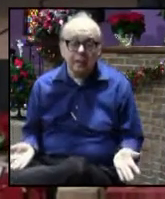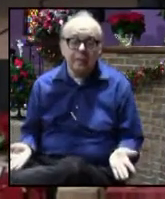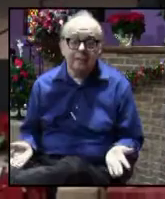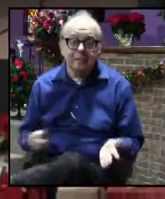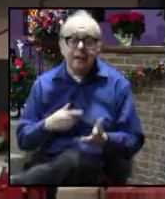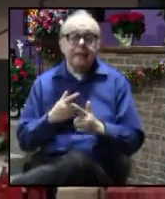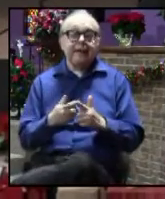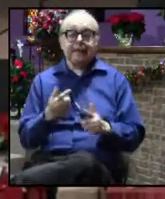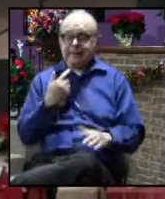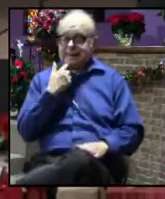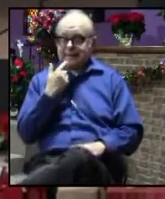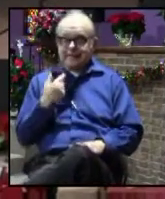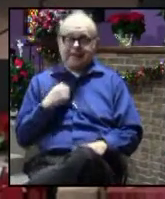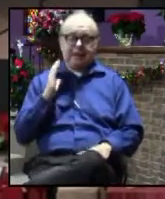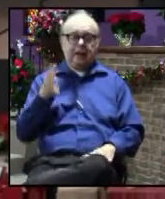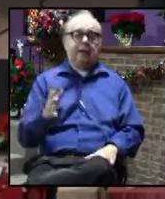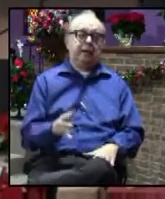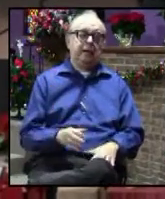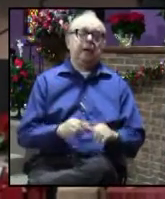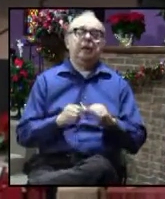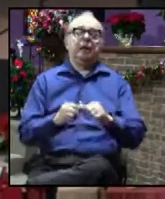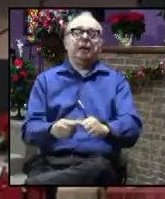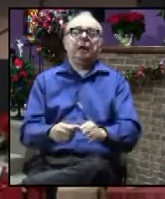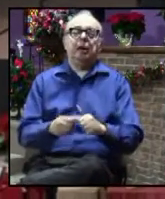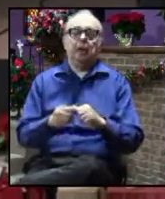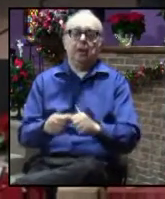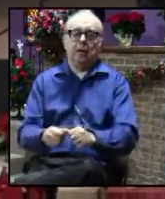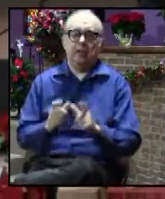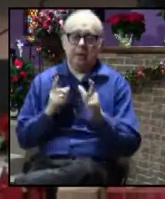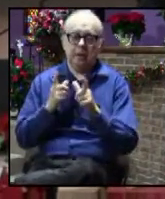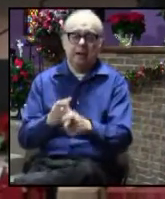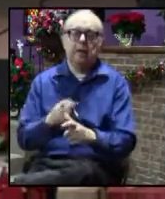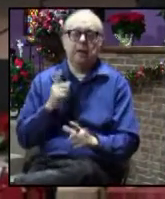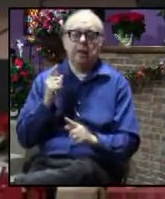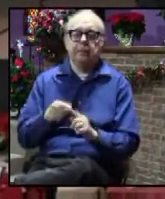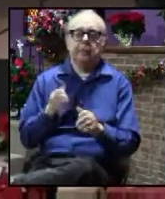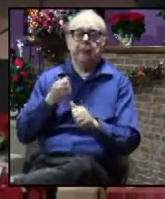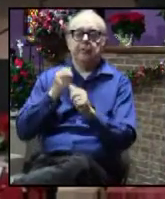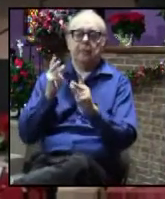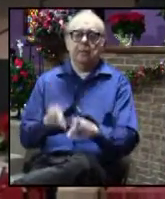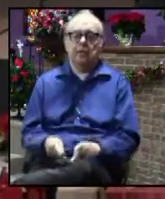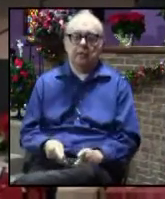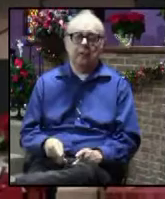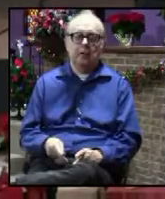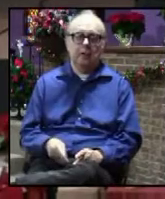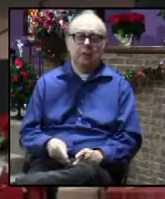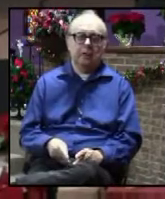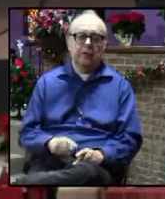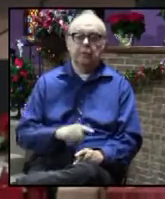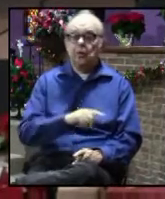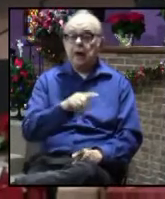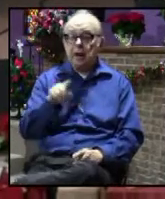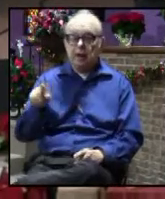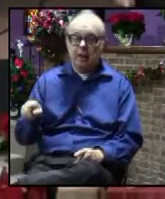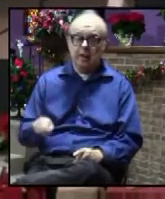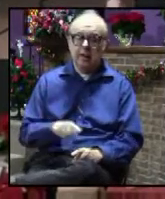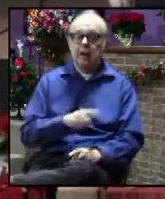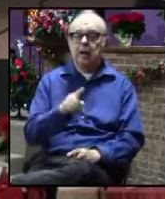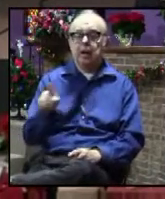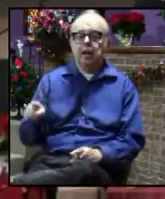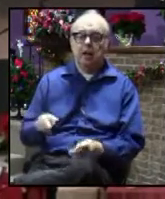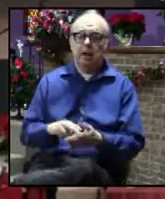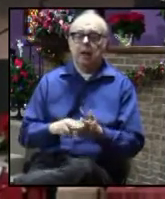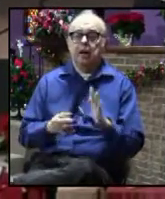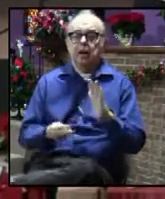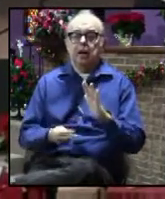And then they said, you're going to keep running until everybody is going around, which meant it